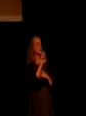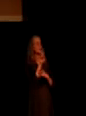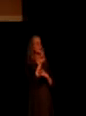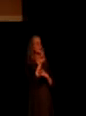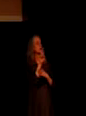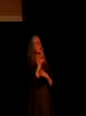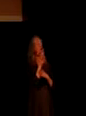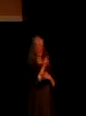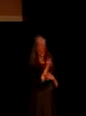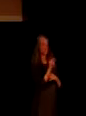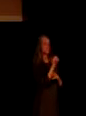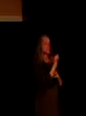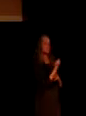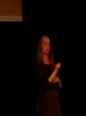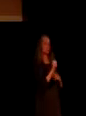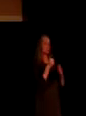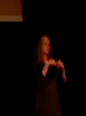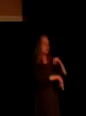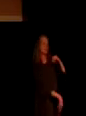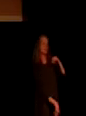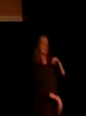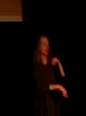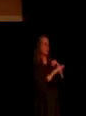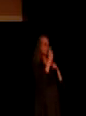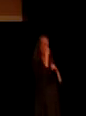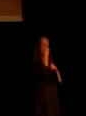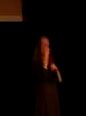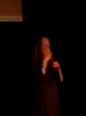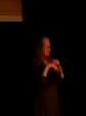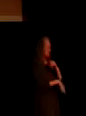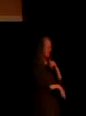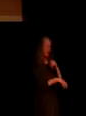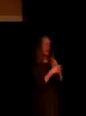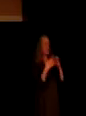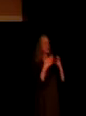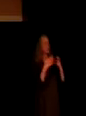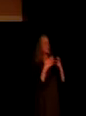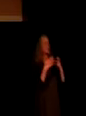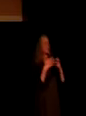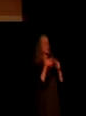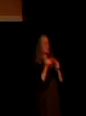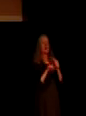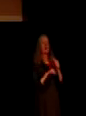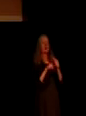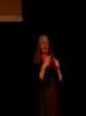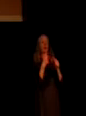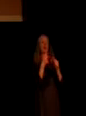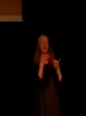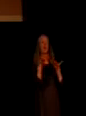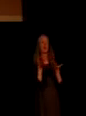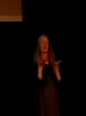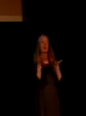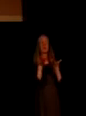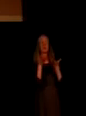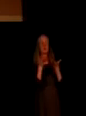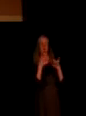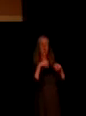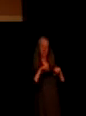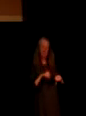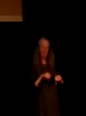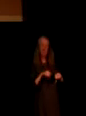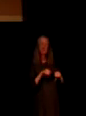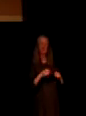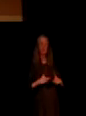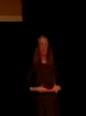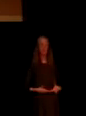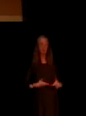politically took an absolute nosedive. And I think almost everybody in this audience was alive for the Challenger